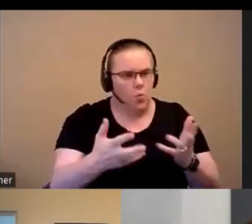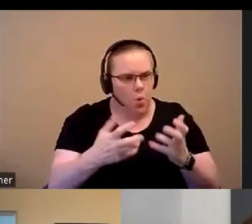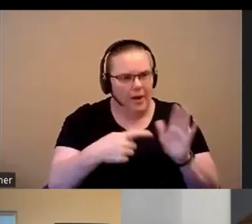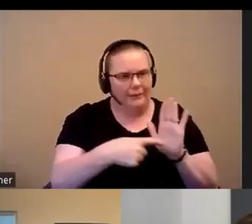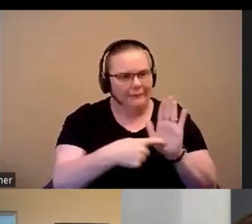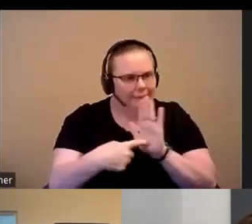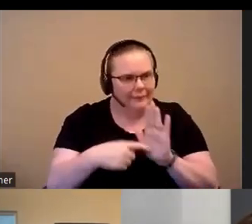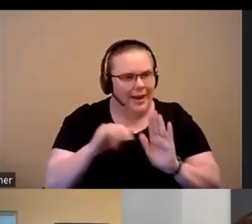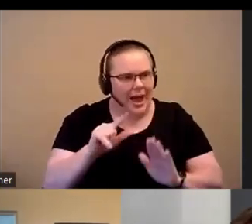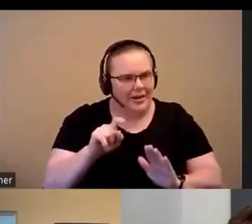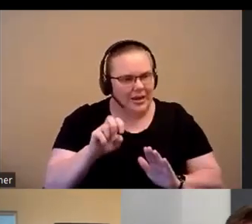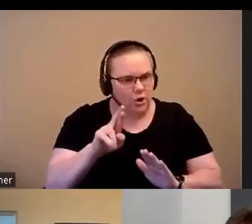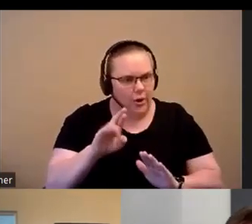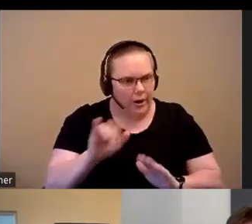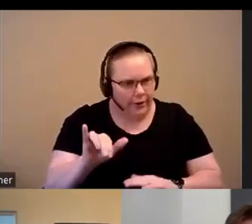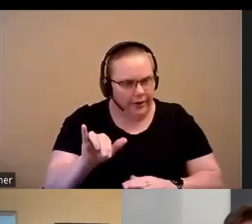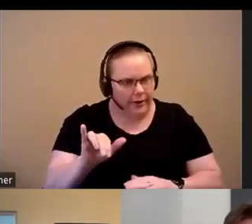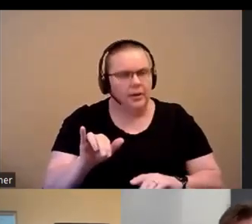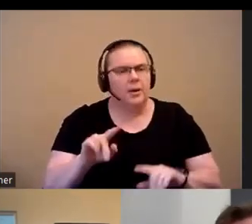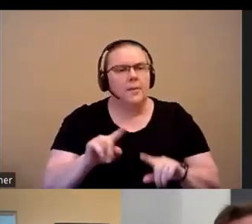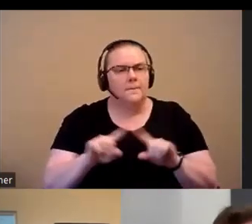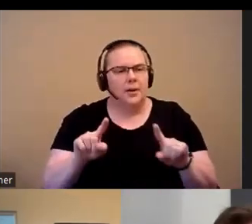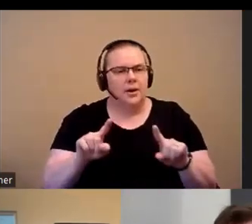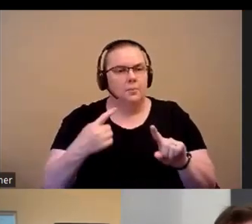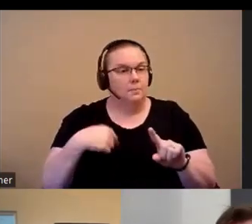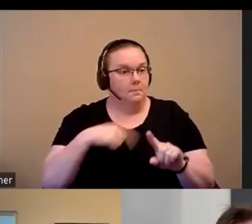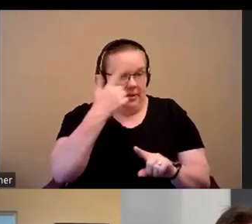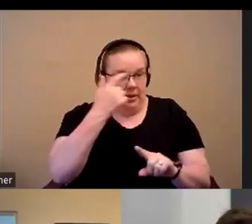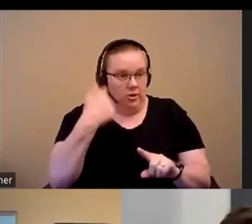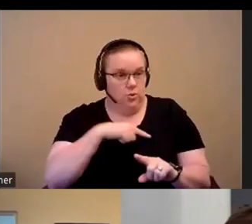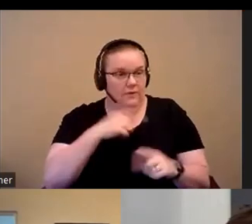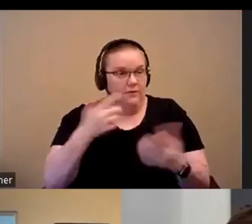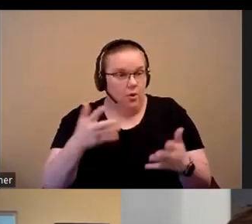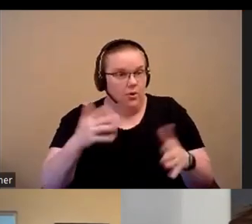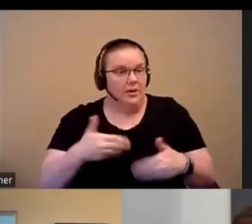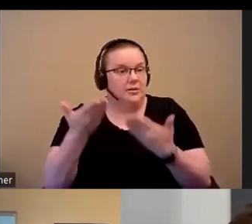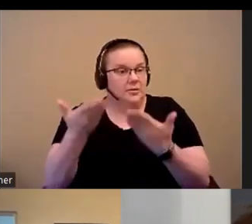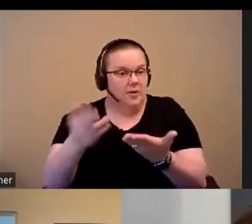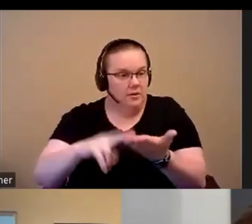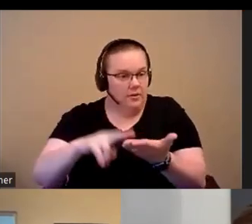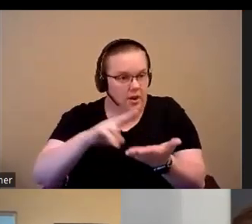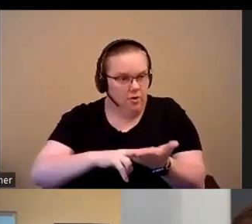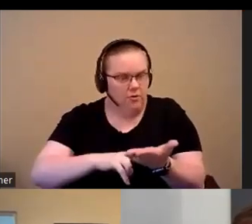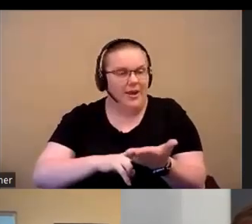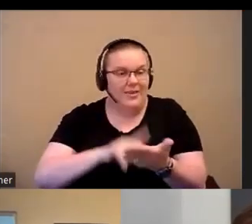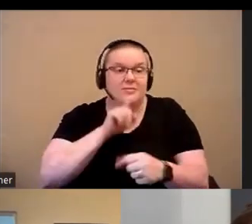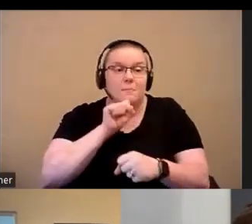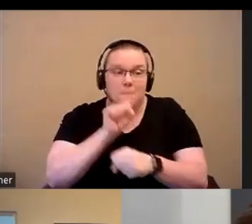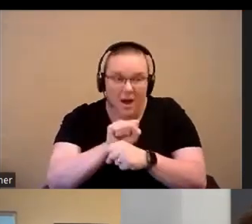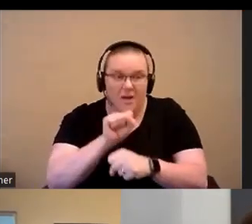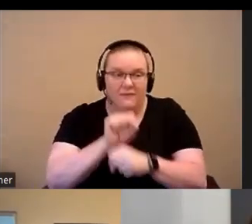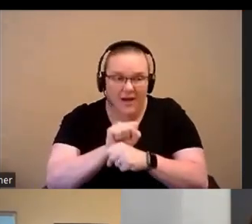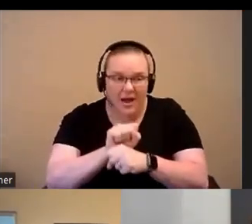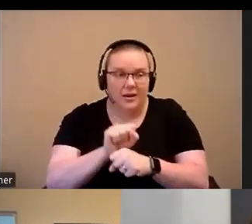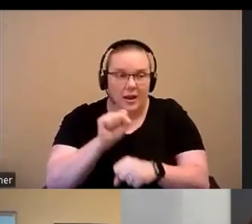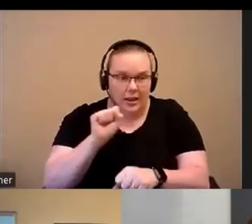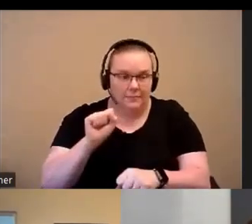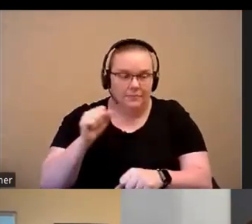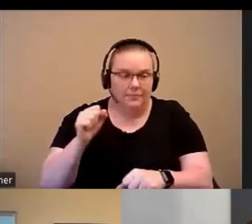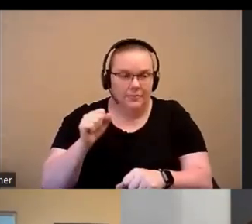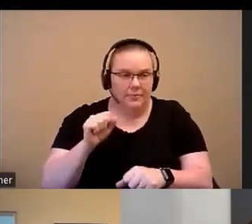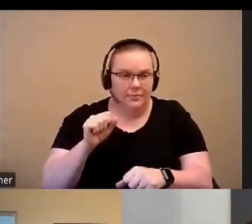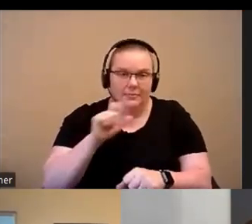that is the itinerary, because we've already submitted the contract and that is bona fide employment, the agency contract, the